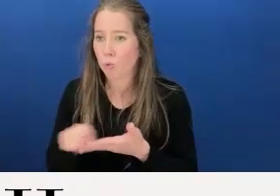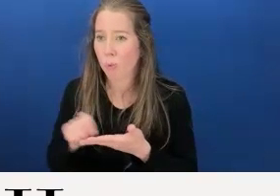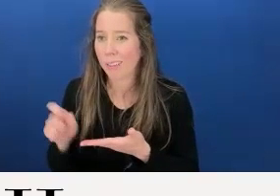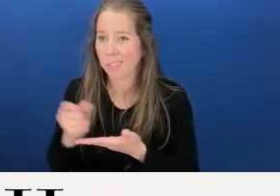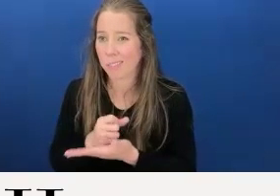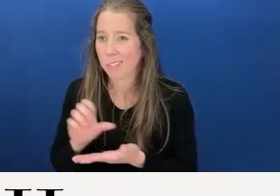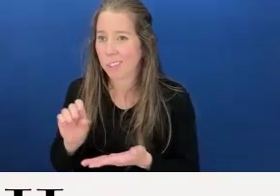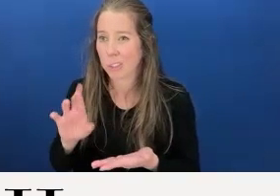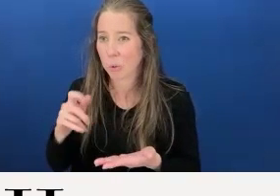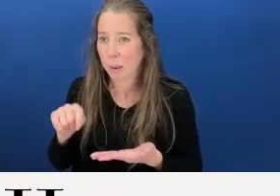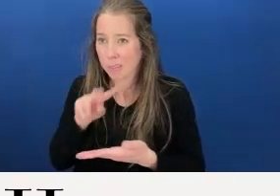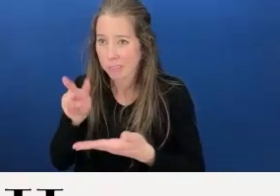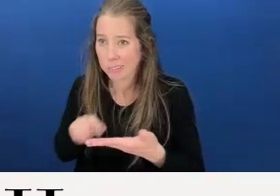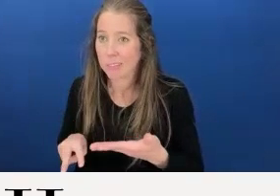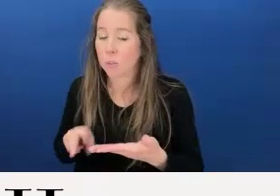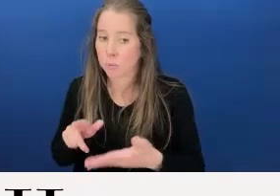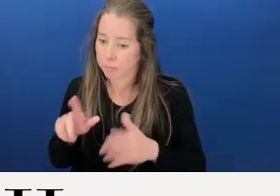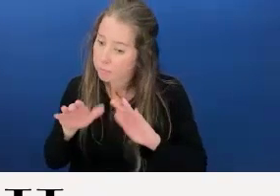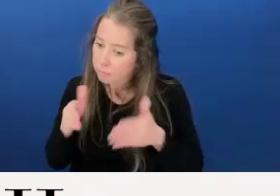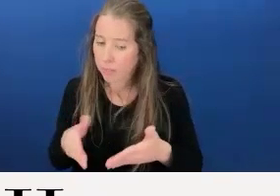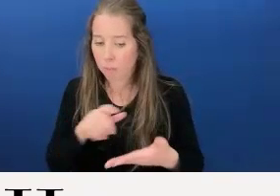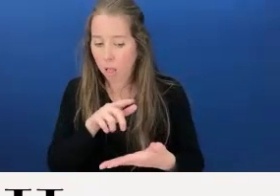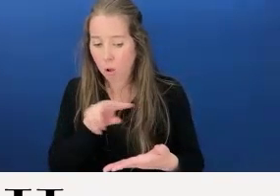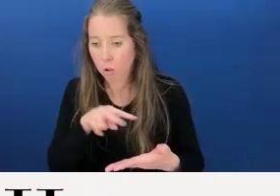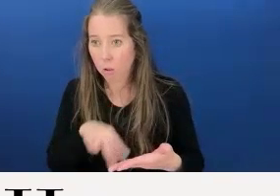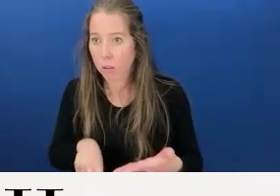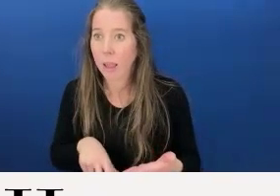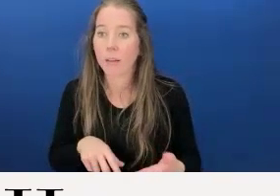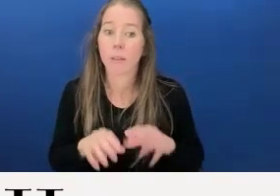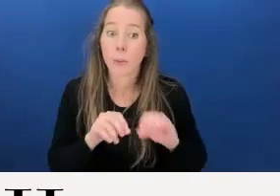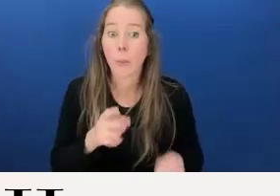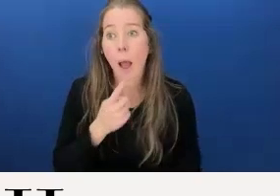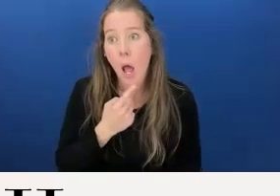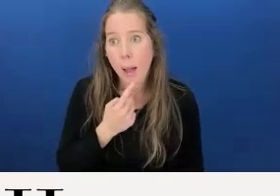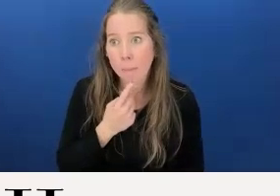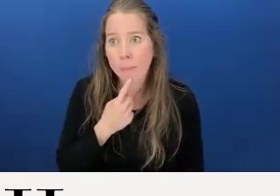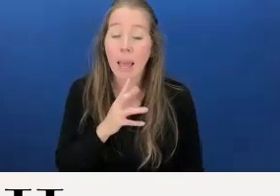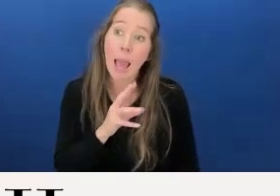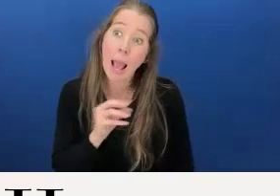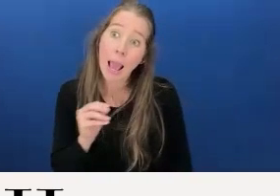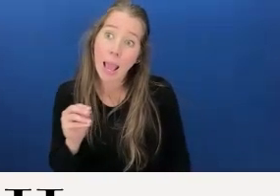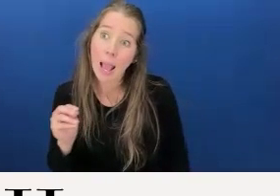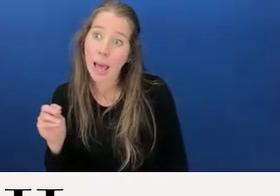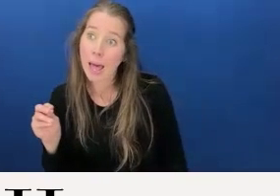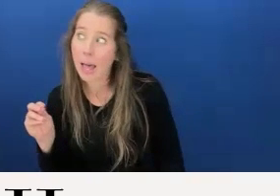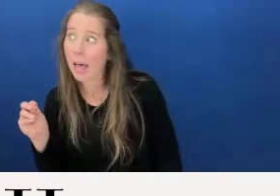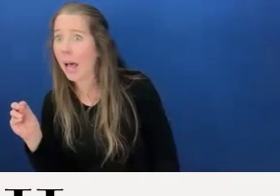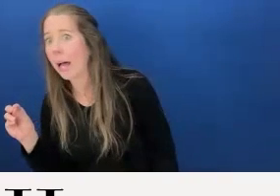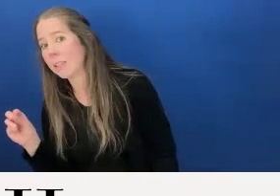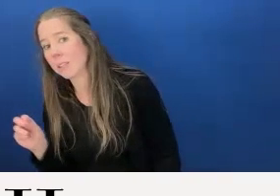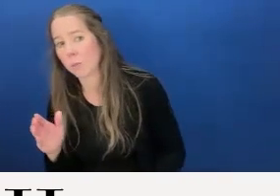way you keep yourself, on task, and you lose those ums and ands and all of those